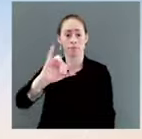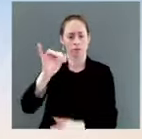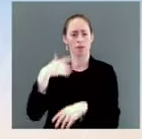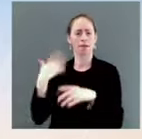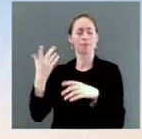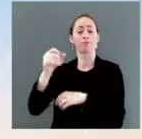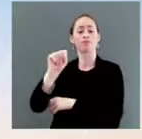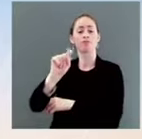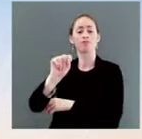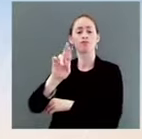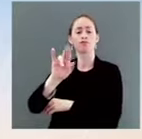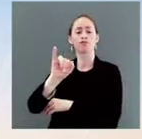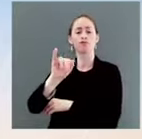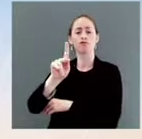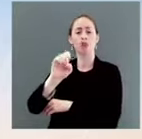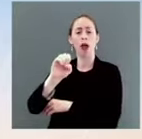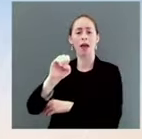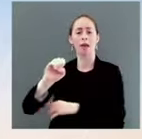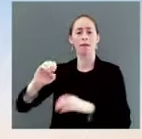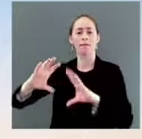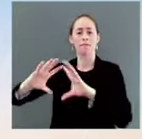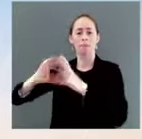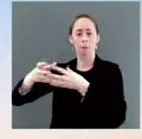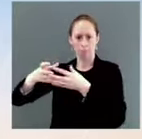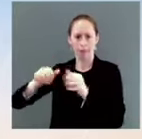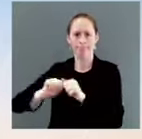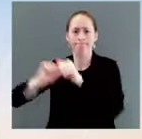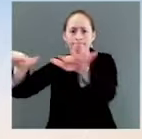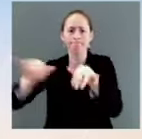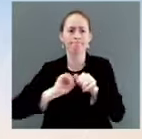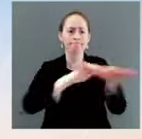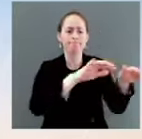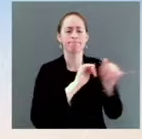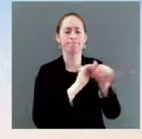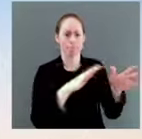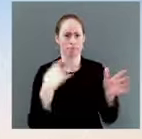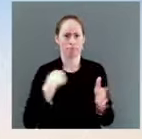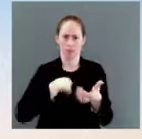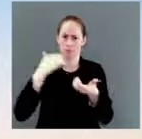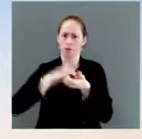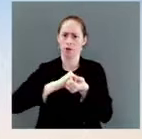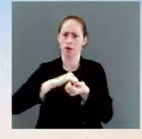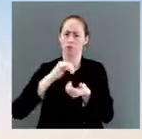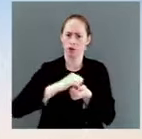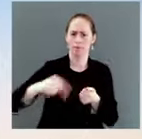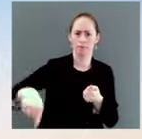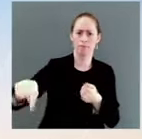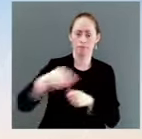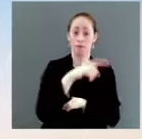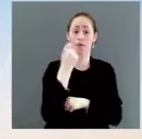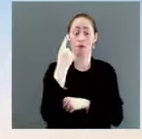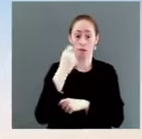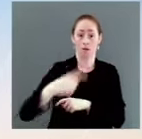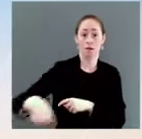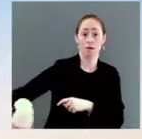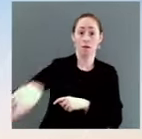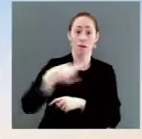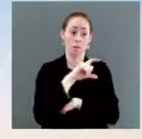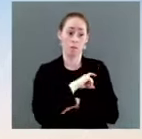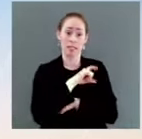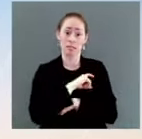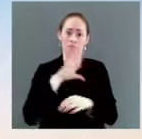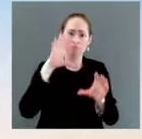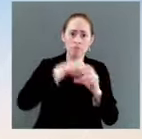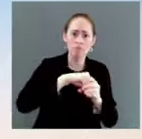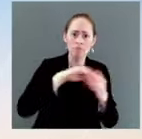But the President absolutely believes that community police forces can have an important instrumental effect in helping